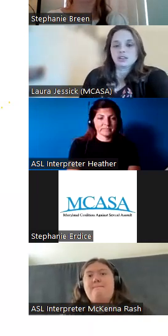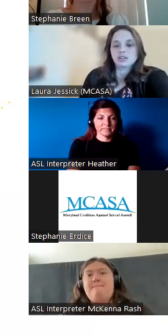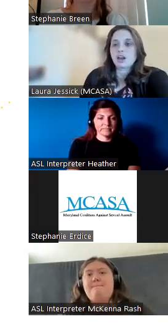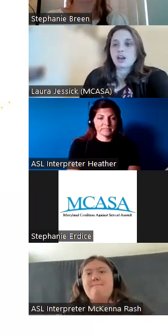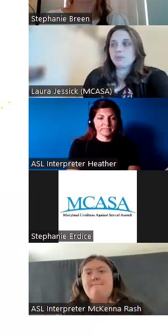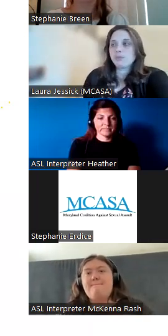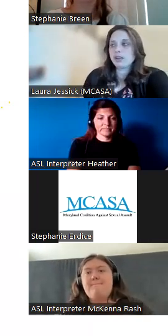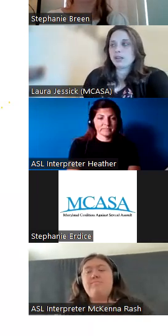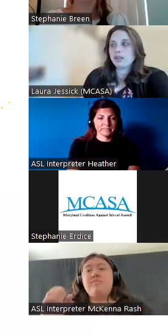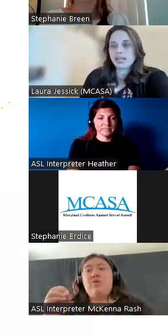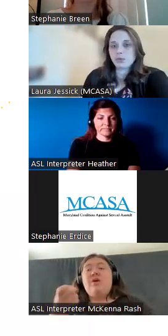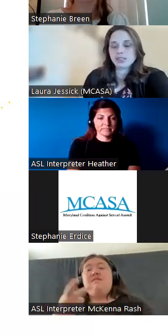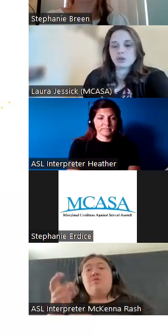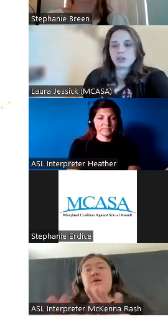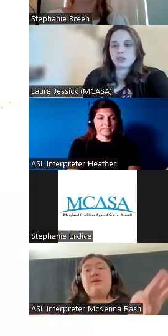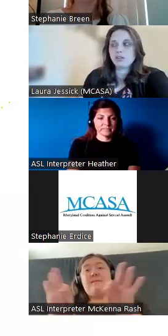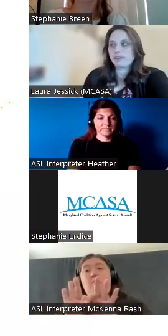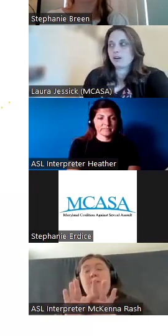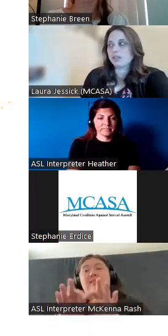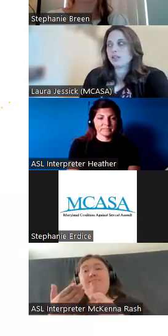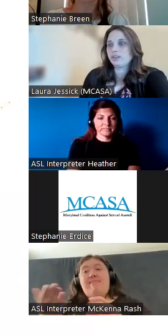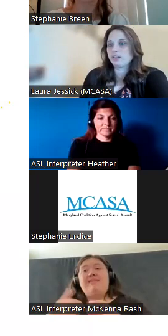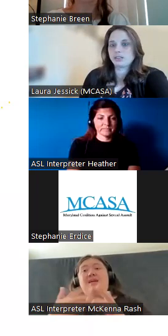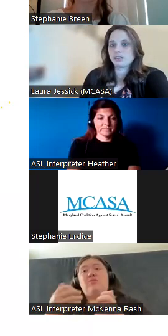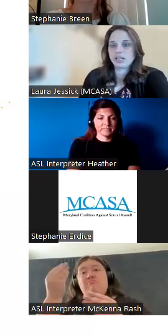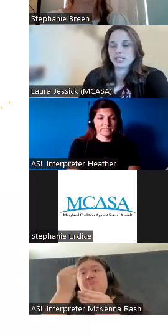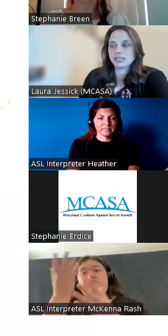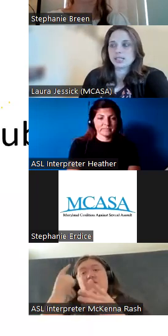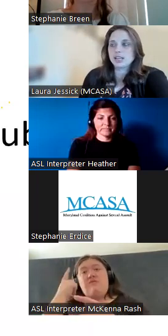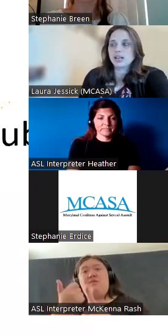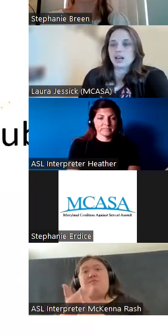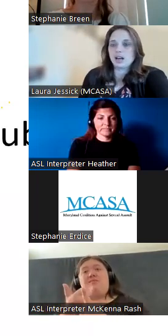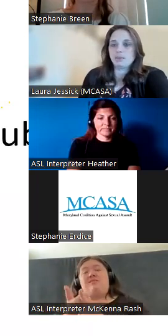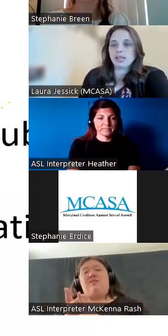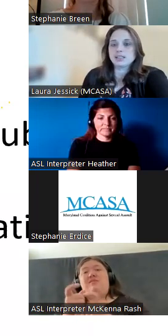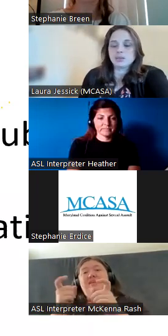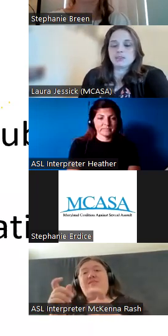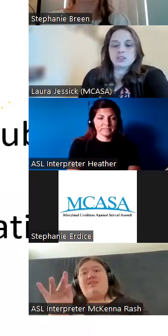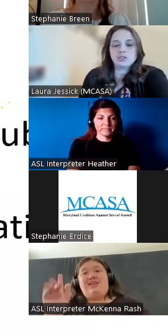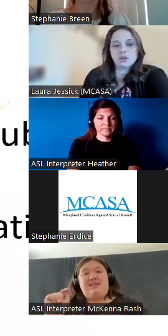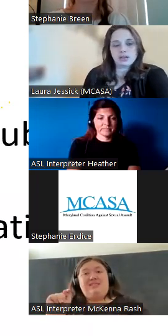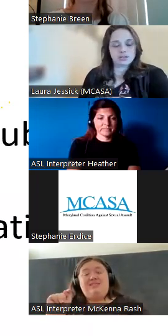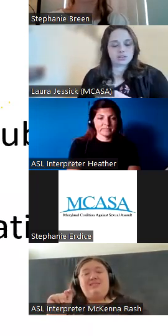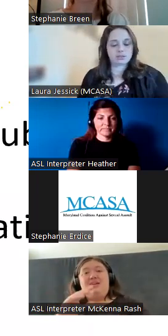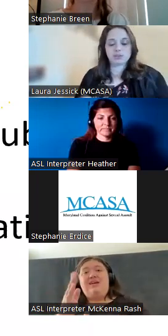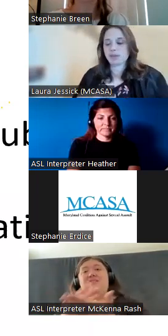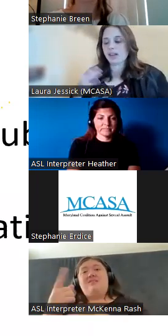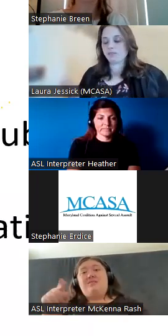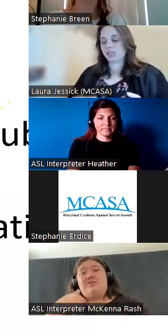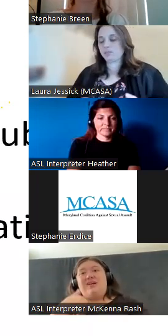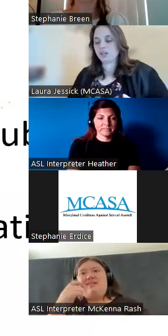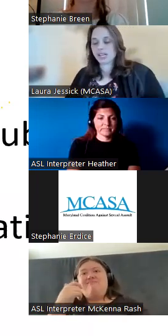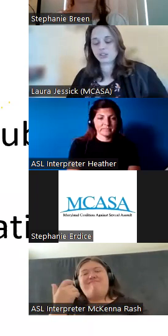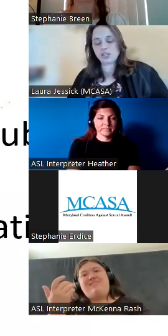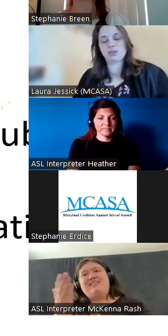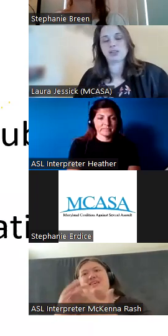So there are a couple important takeaways I want to note for these self-administered kits. And some of you may have